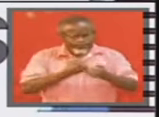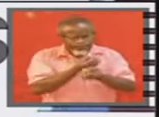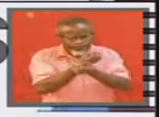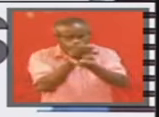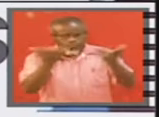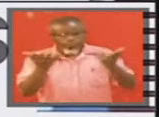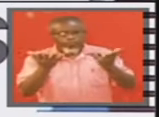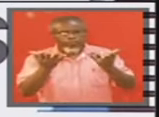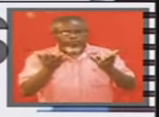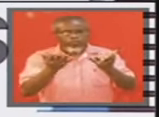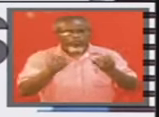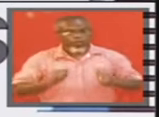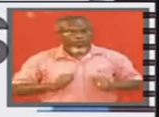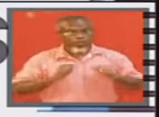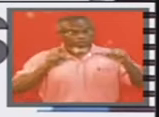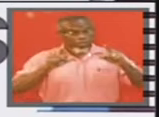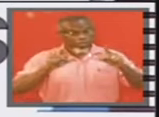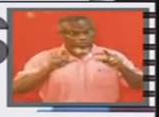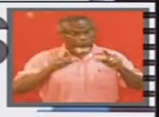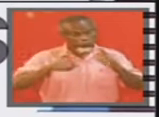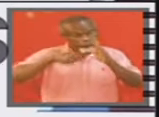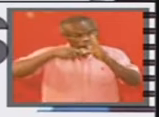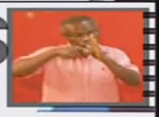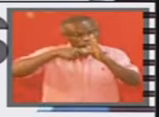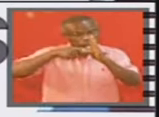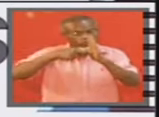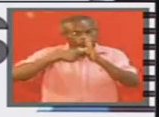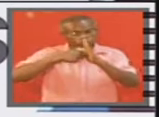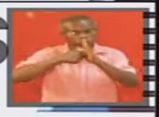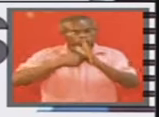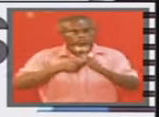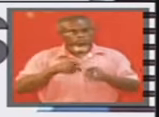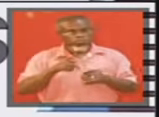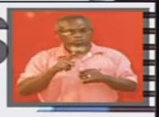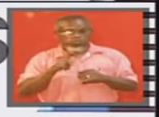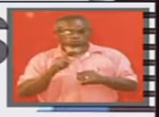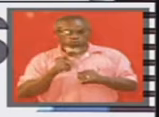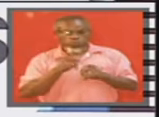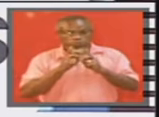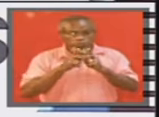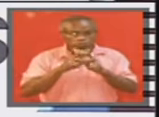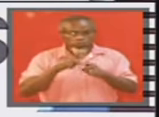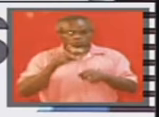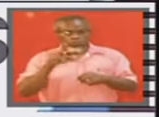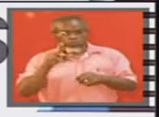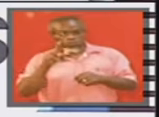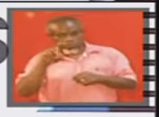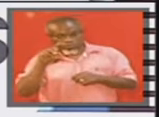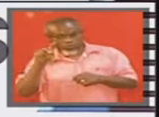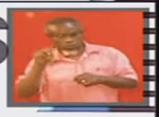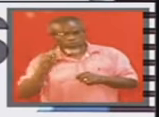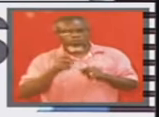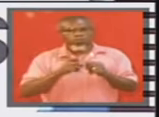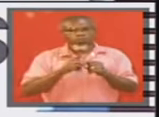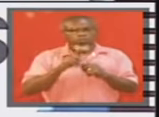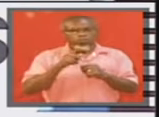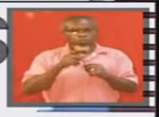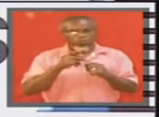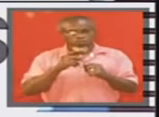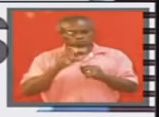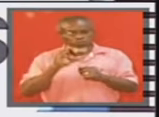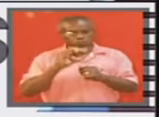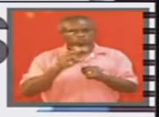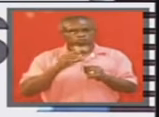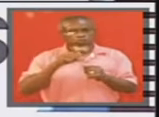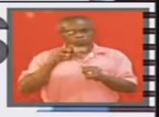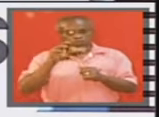We're bringing you live coverage on TTT, Talk City 91.1 FM, Sweet 100.1 FM, Next 99.1 FM,